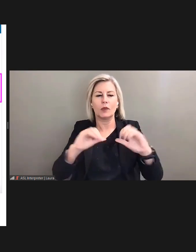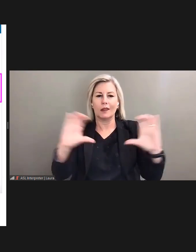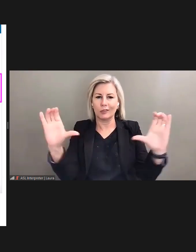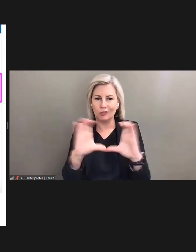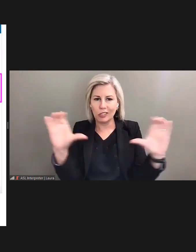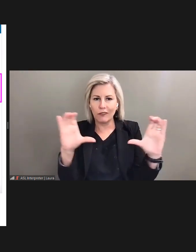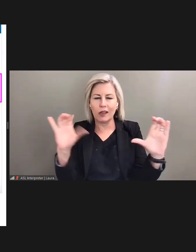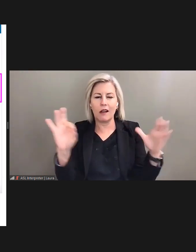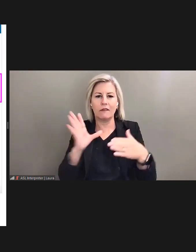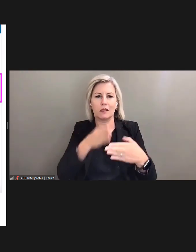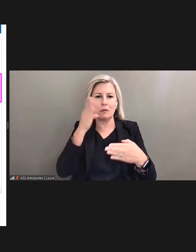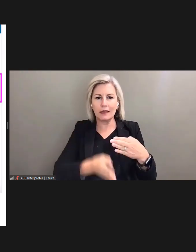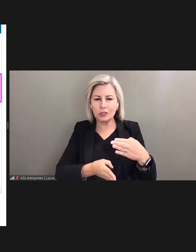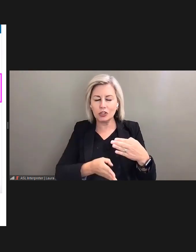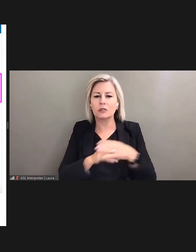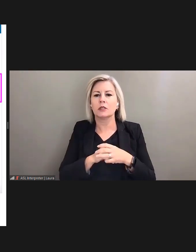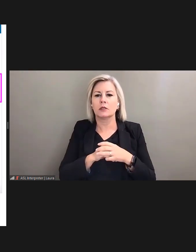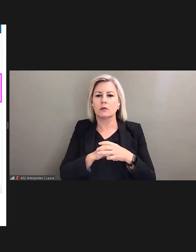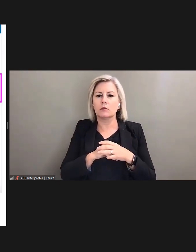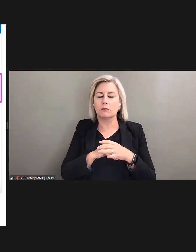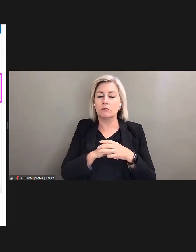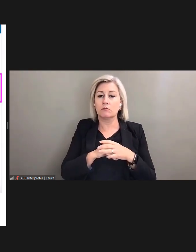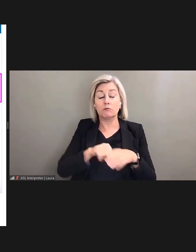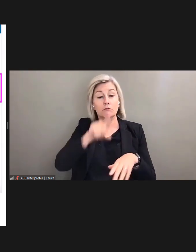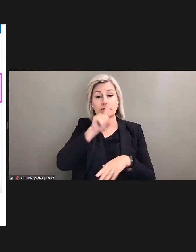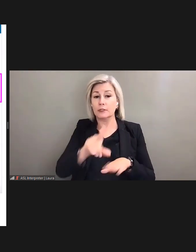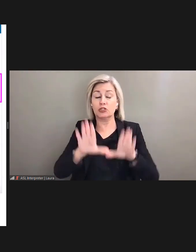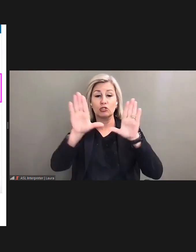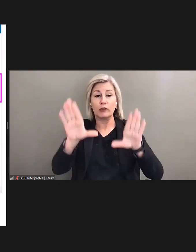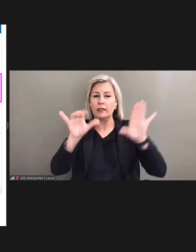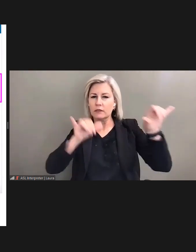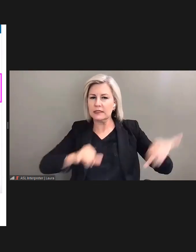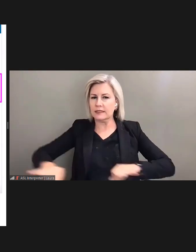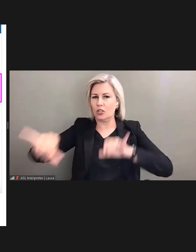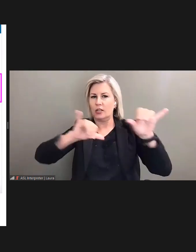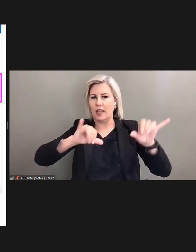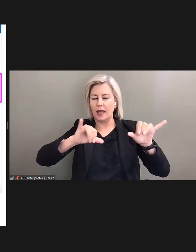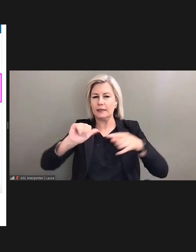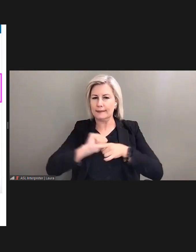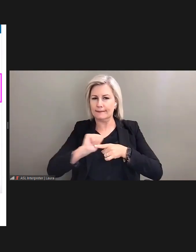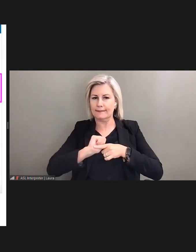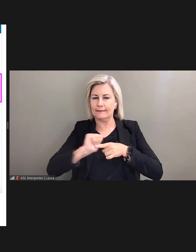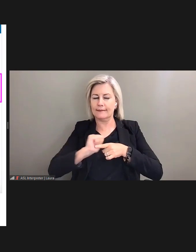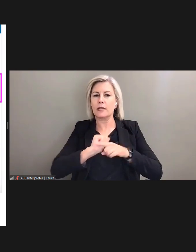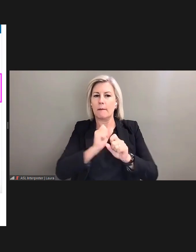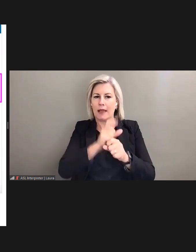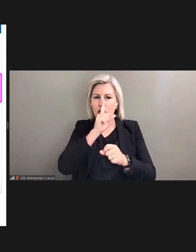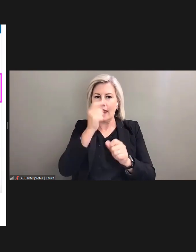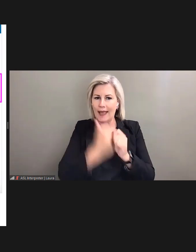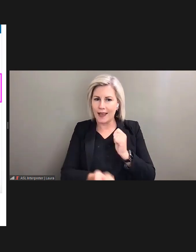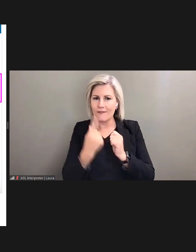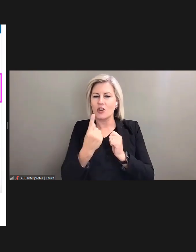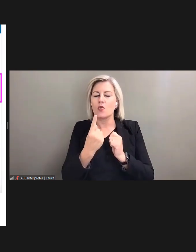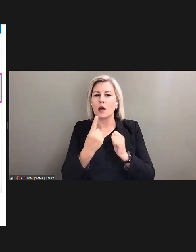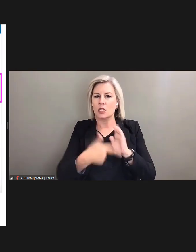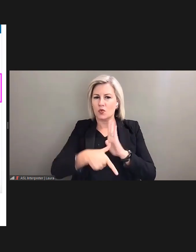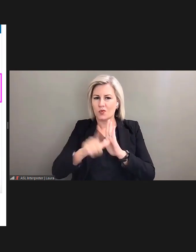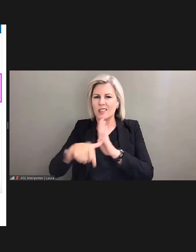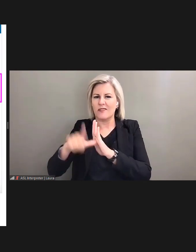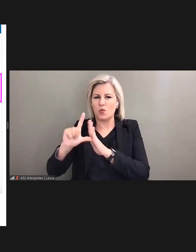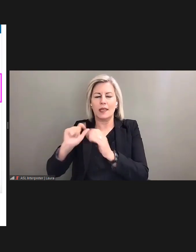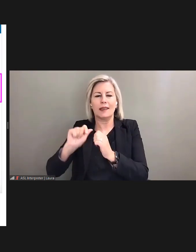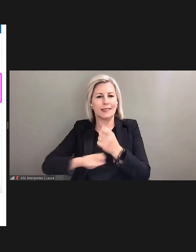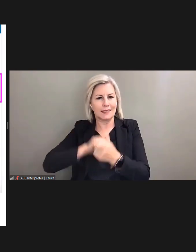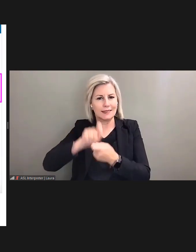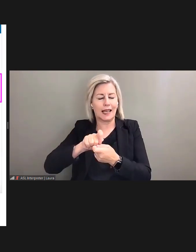of completion, and is a great standardized way of making sure that everybody is reviewing